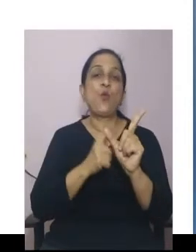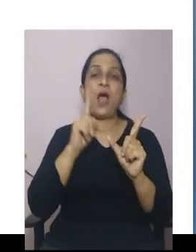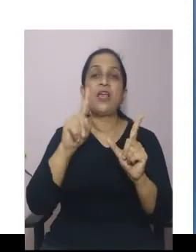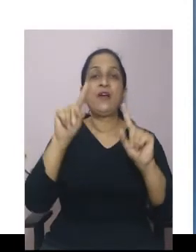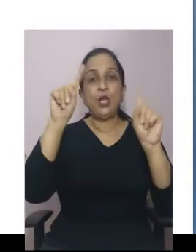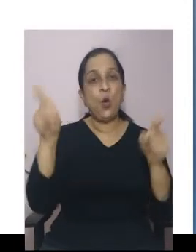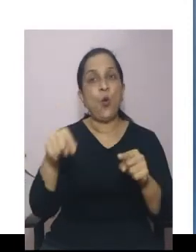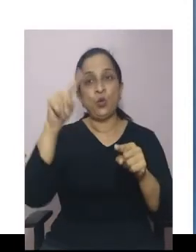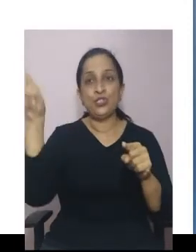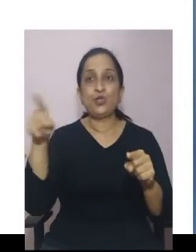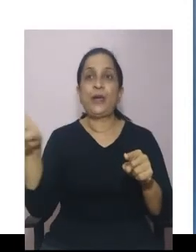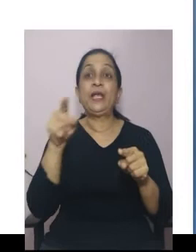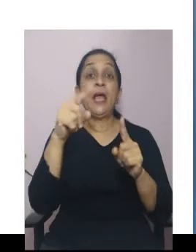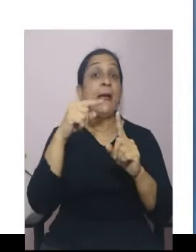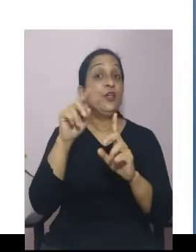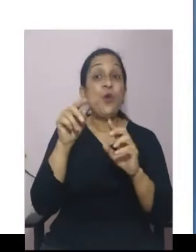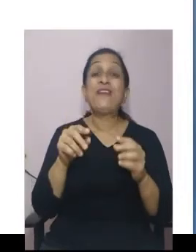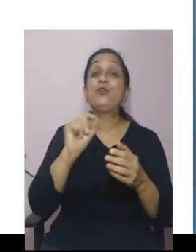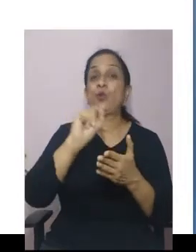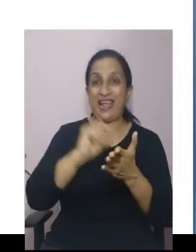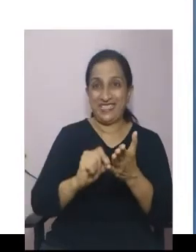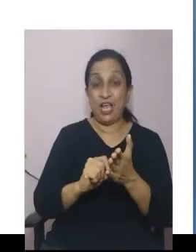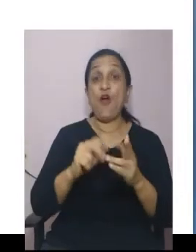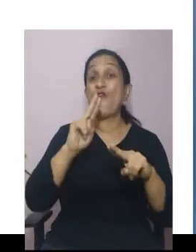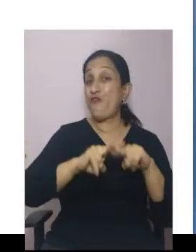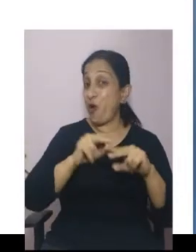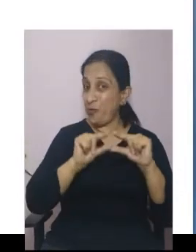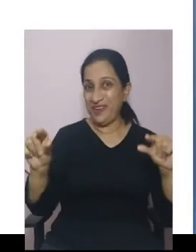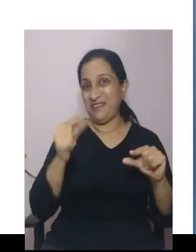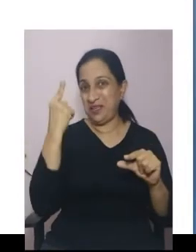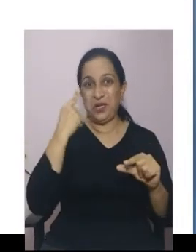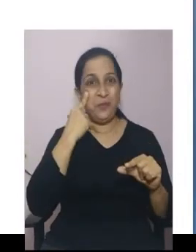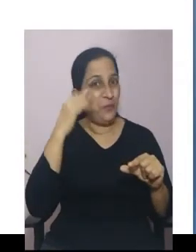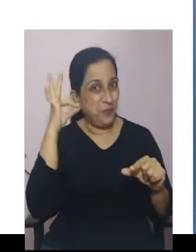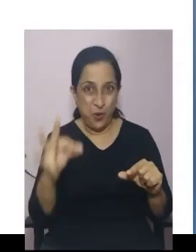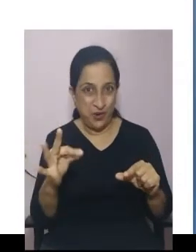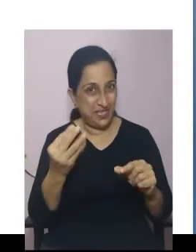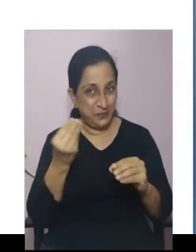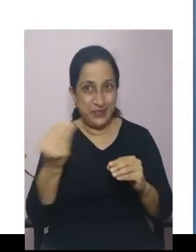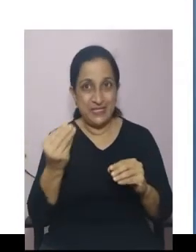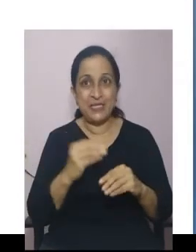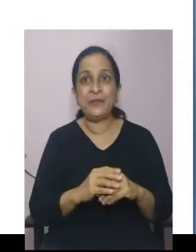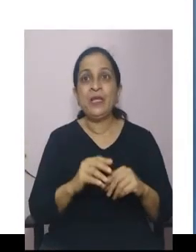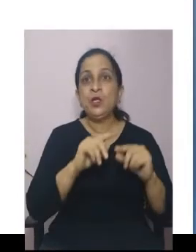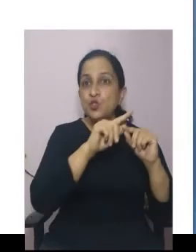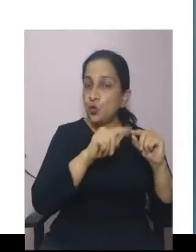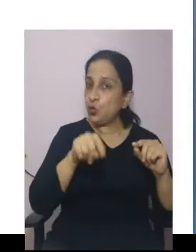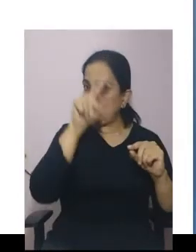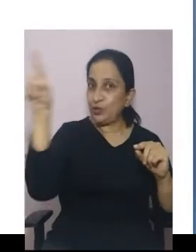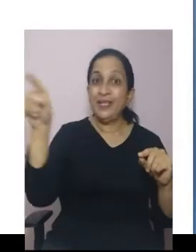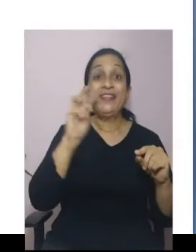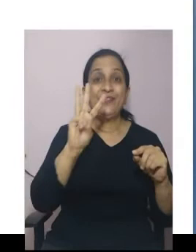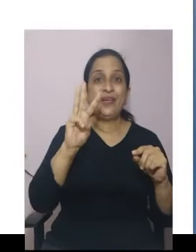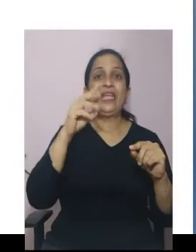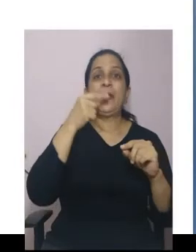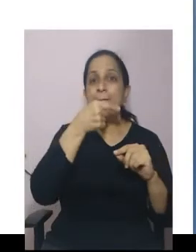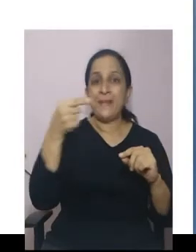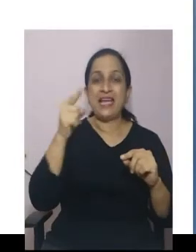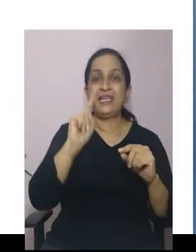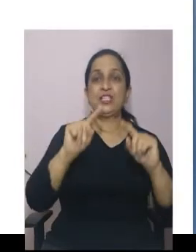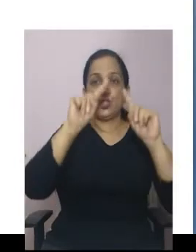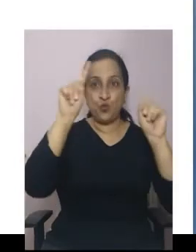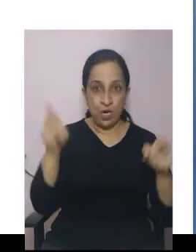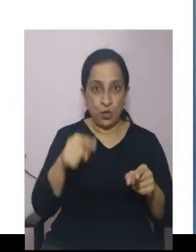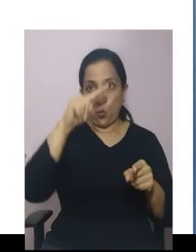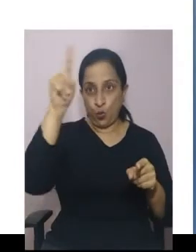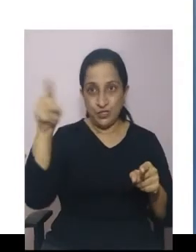x2 minus x1 square plus y2 minus y1 square. So you put x2 as 3 minus 1 square. If it is minus, be